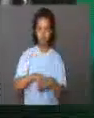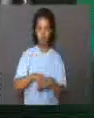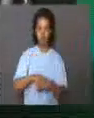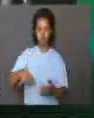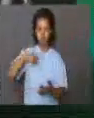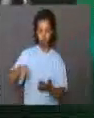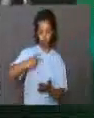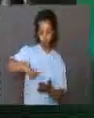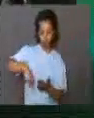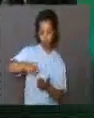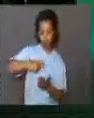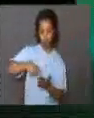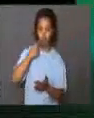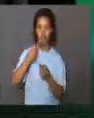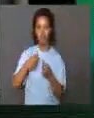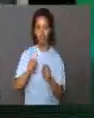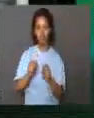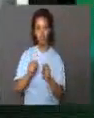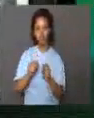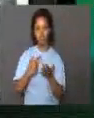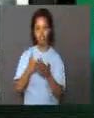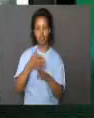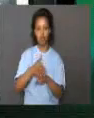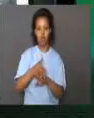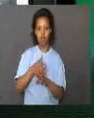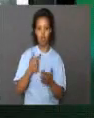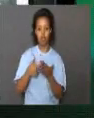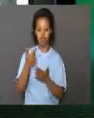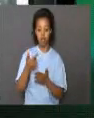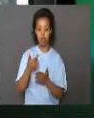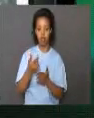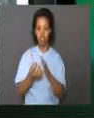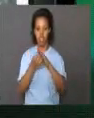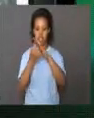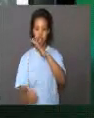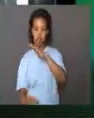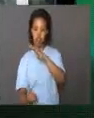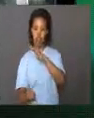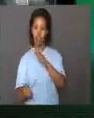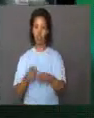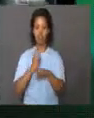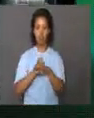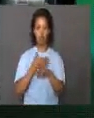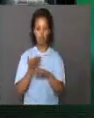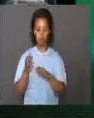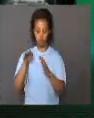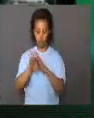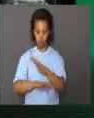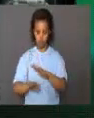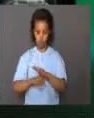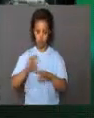and gravitational forces push the solids to the bottom of the tube.